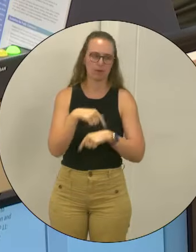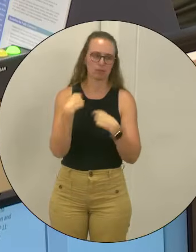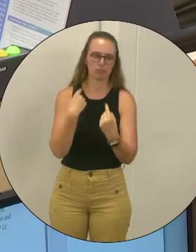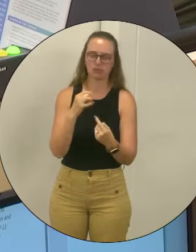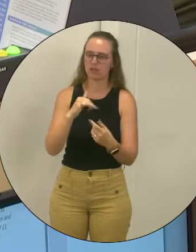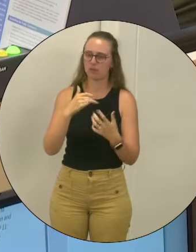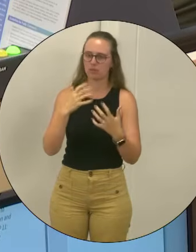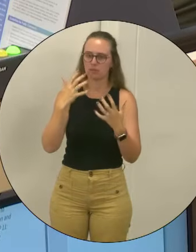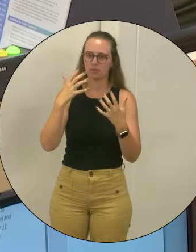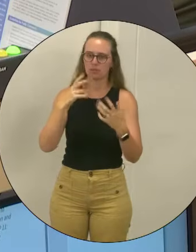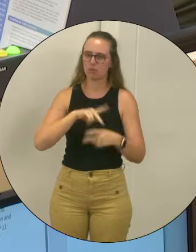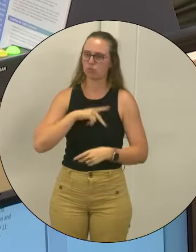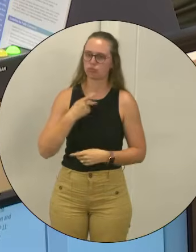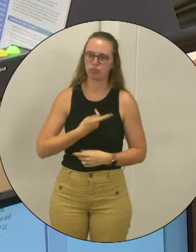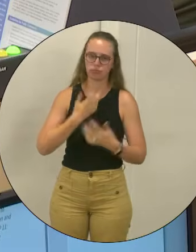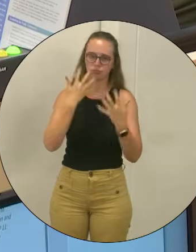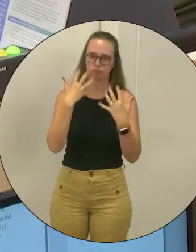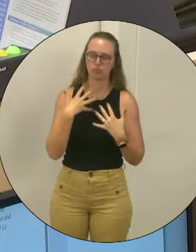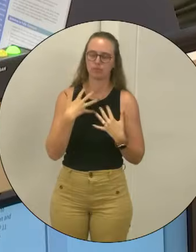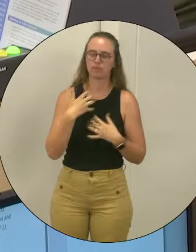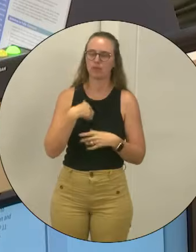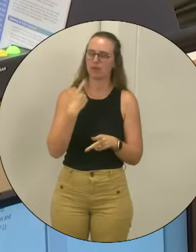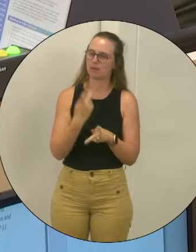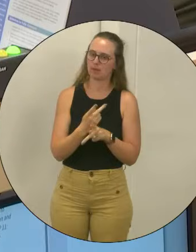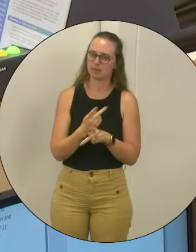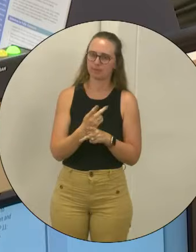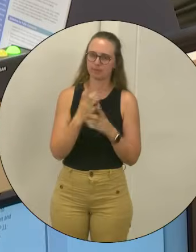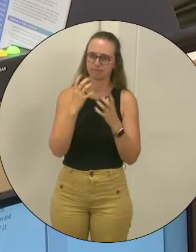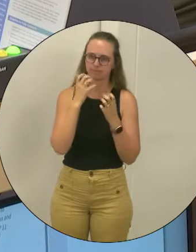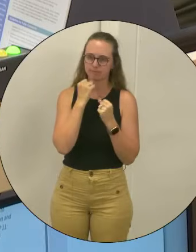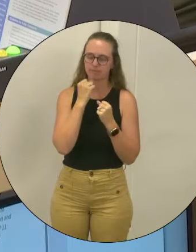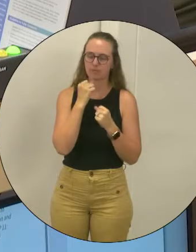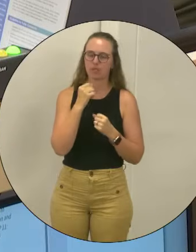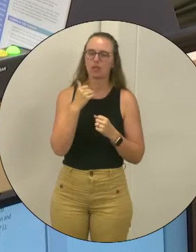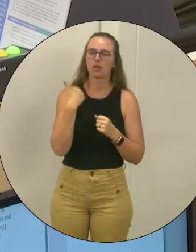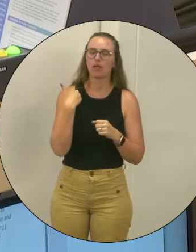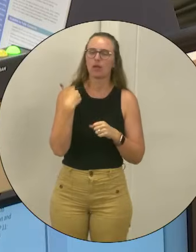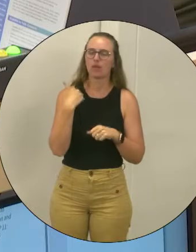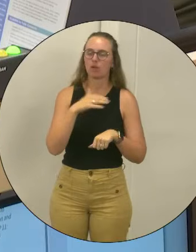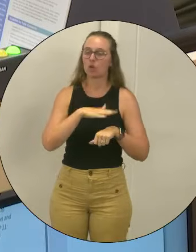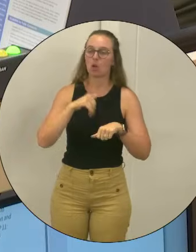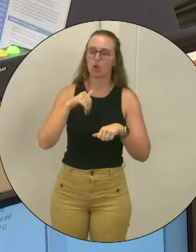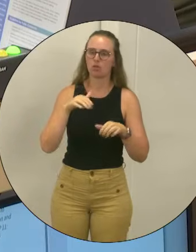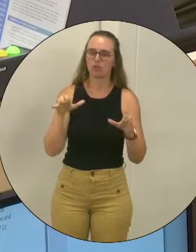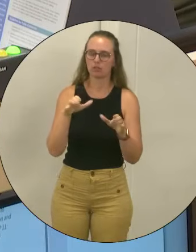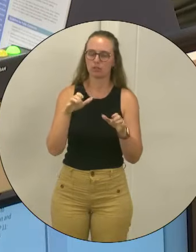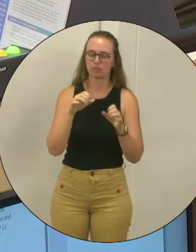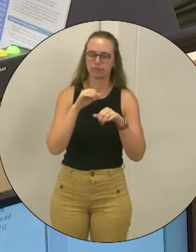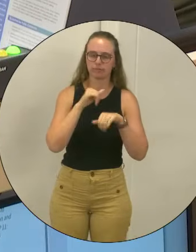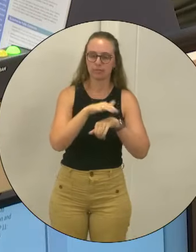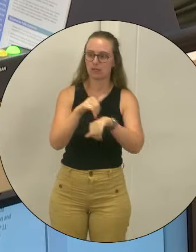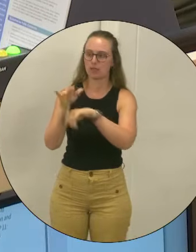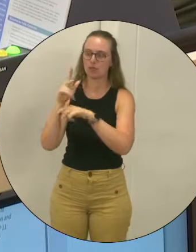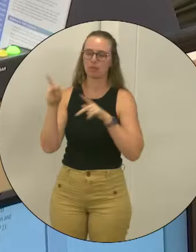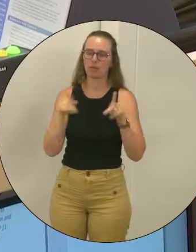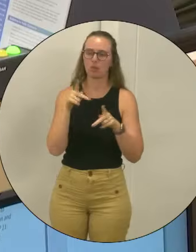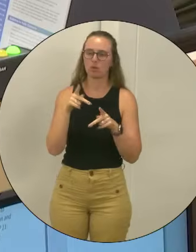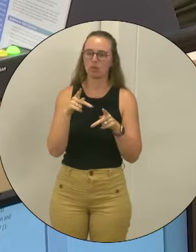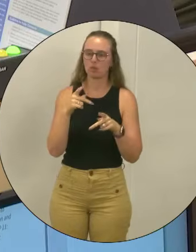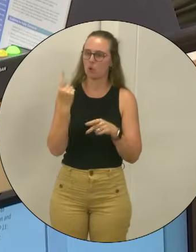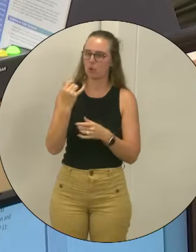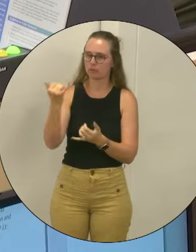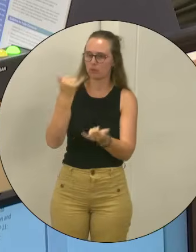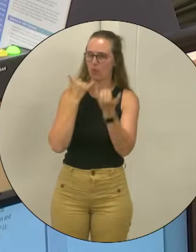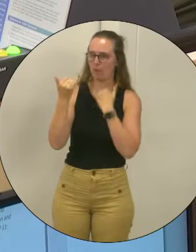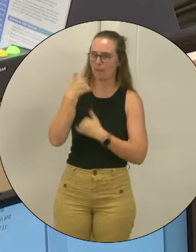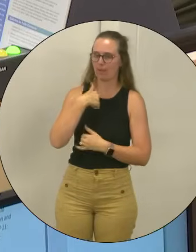was devastating. So I care. And there was a call to action put out by some people that routinely call me